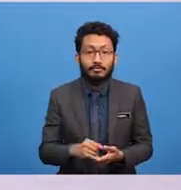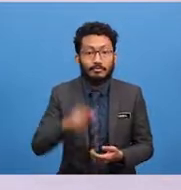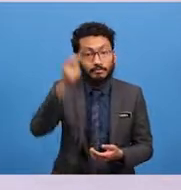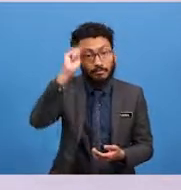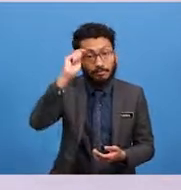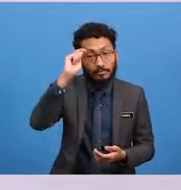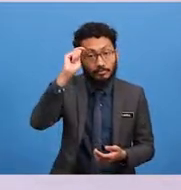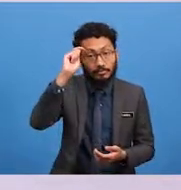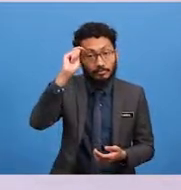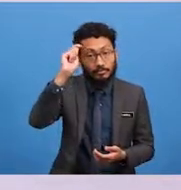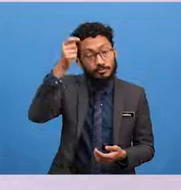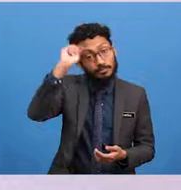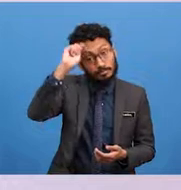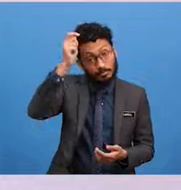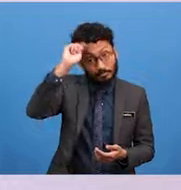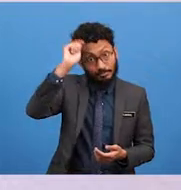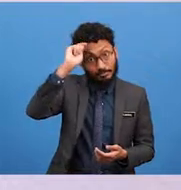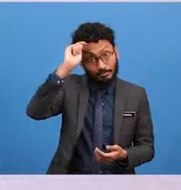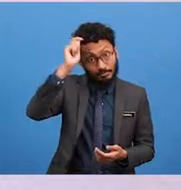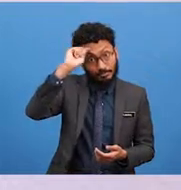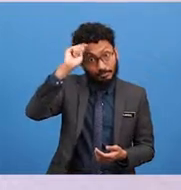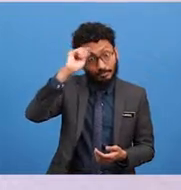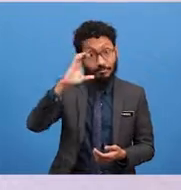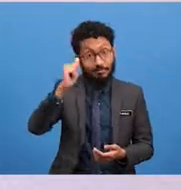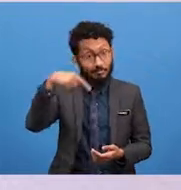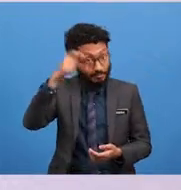Can you tell me the color of this cap?